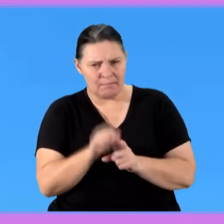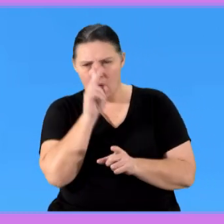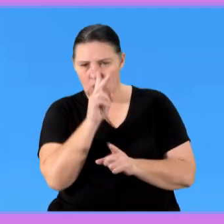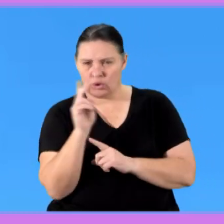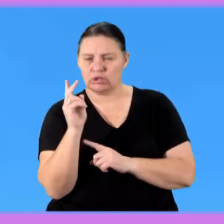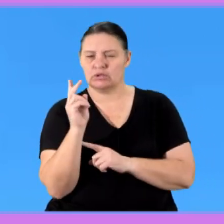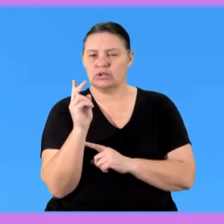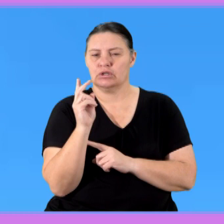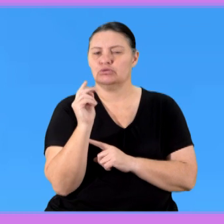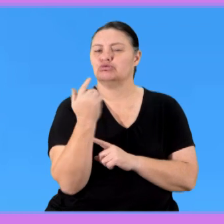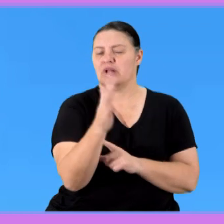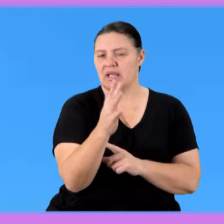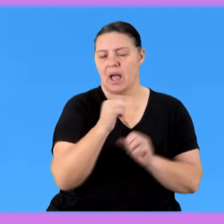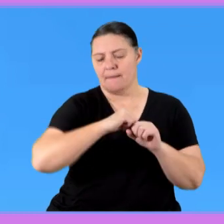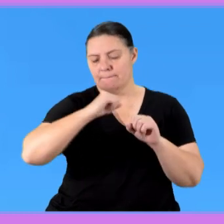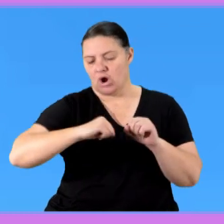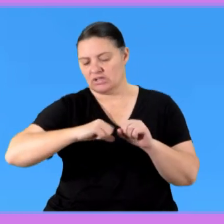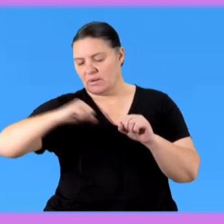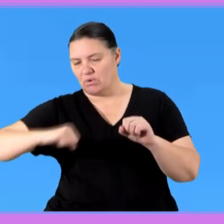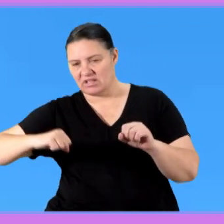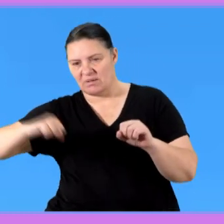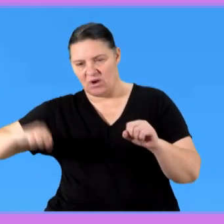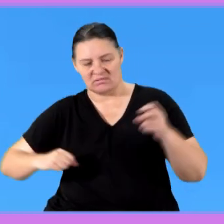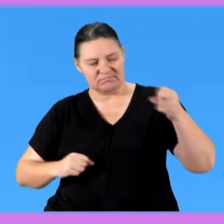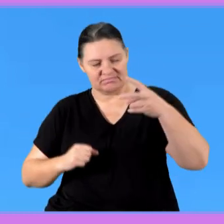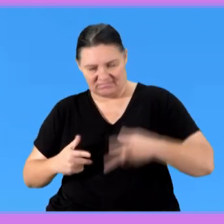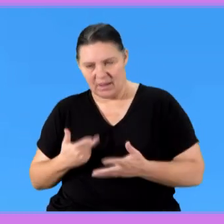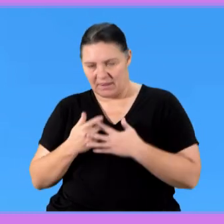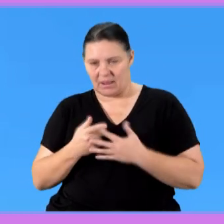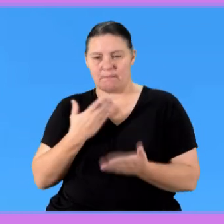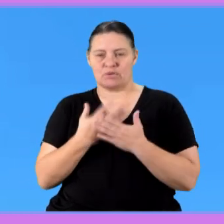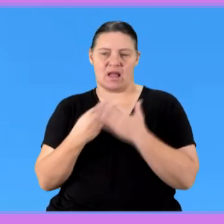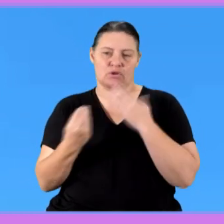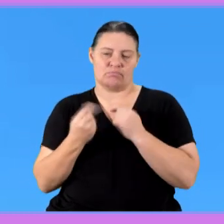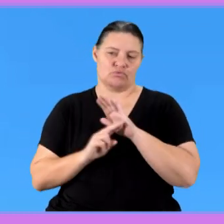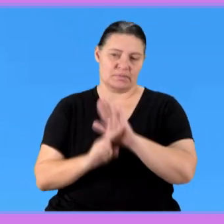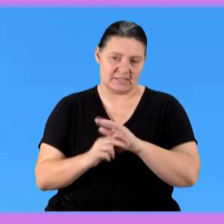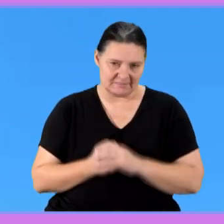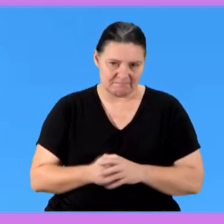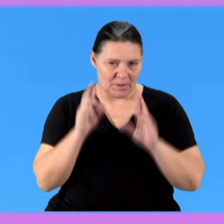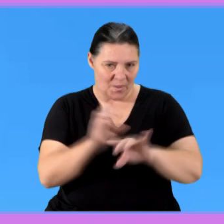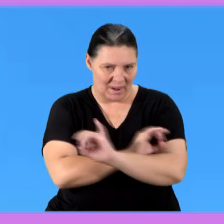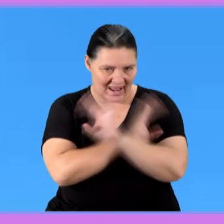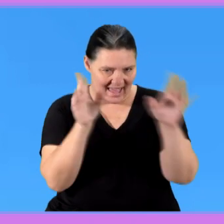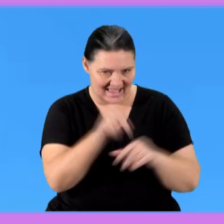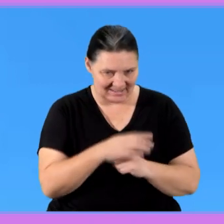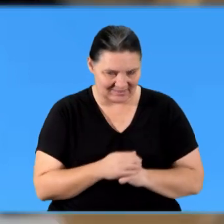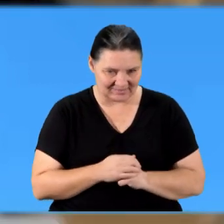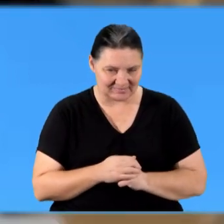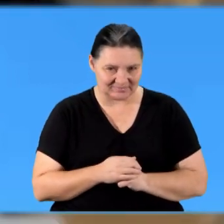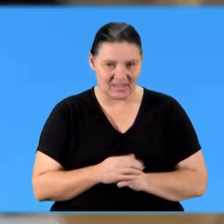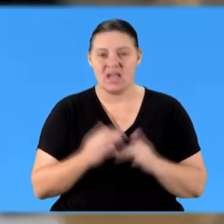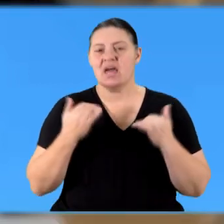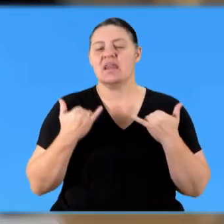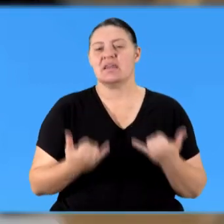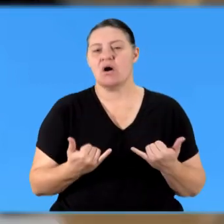a tree with the branches representing all the different possible outcomes. Okay, so I hope all of that is clear to you